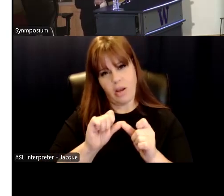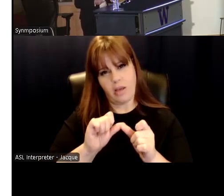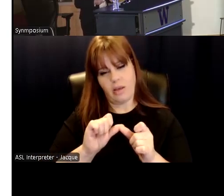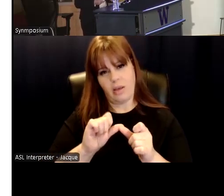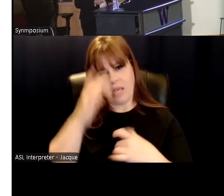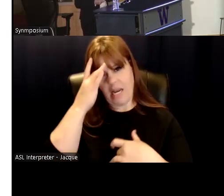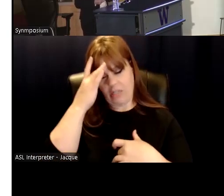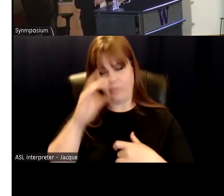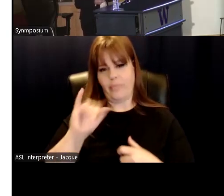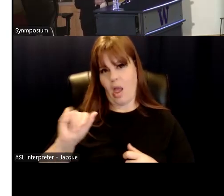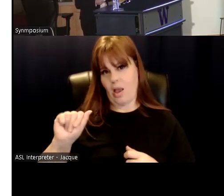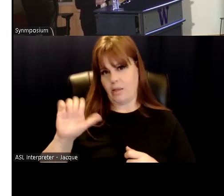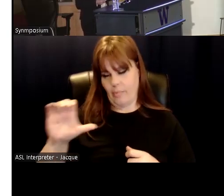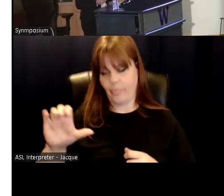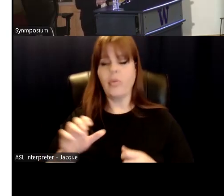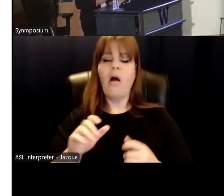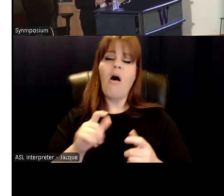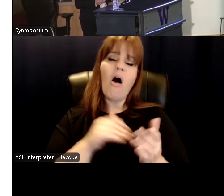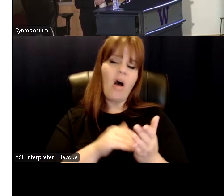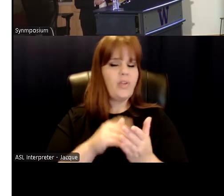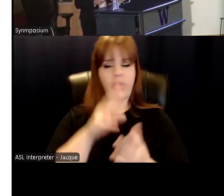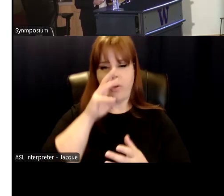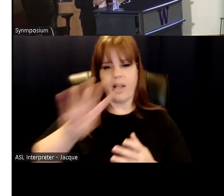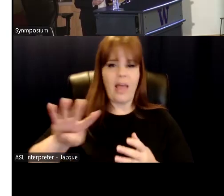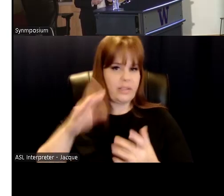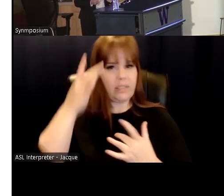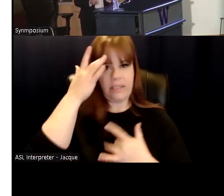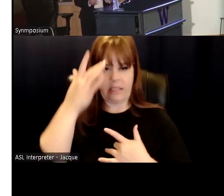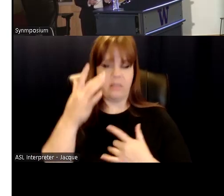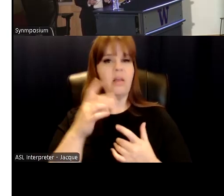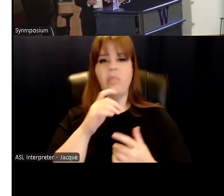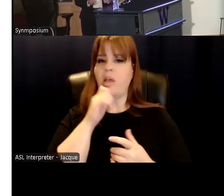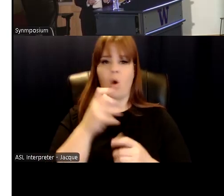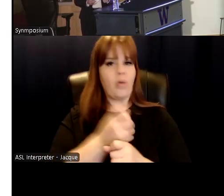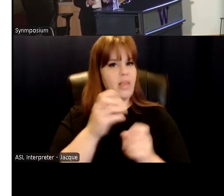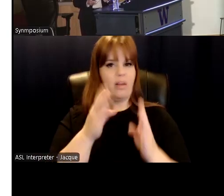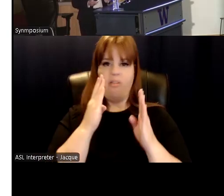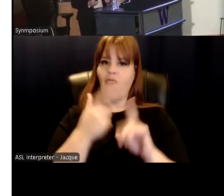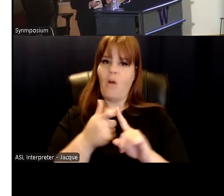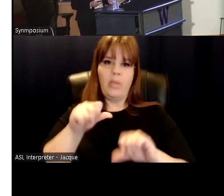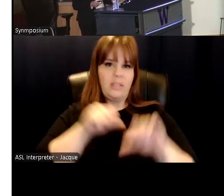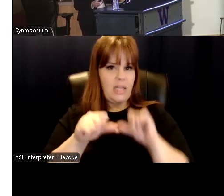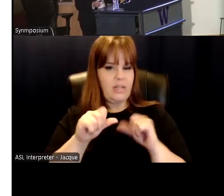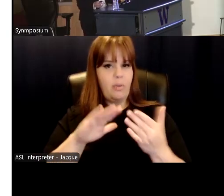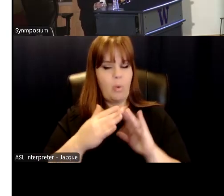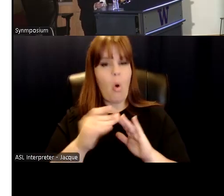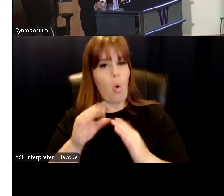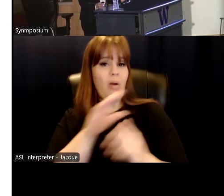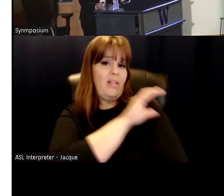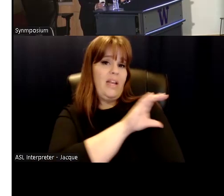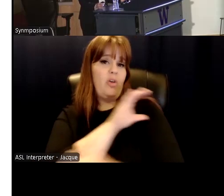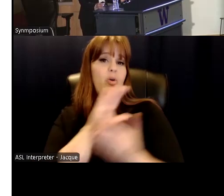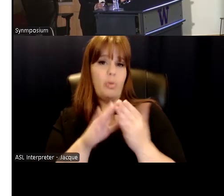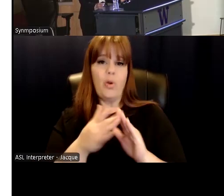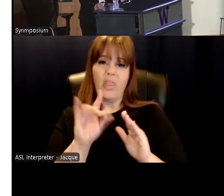these are largely neglected diseases that have not received the attention from the scientific community or clinical community that they really warrant. These